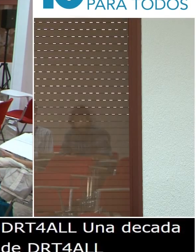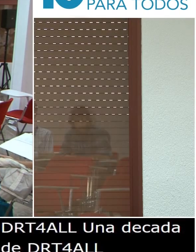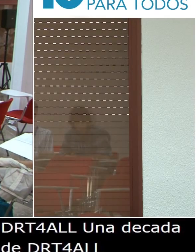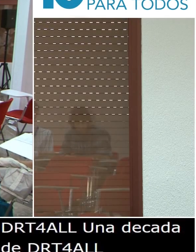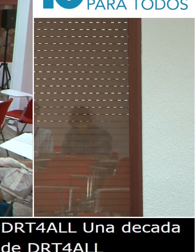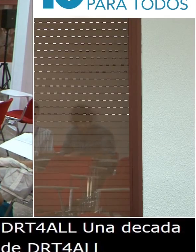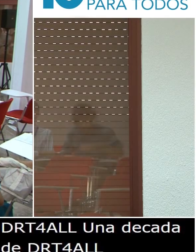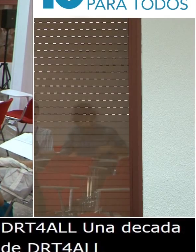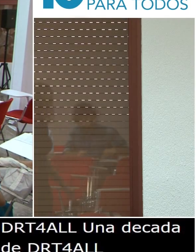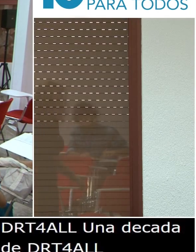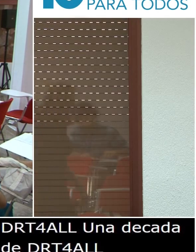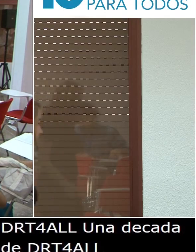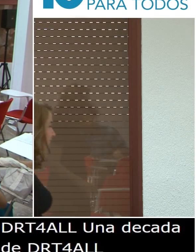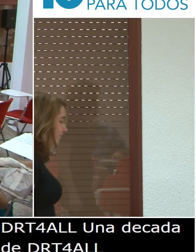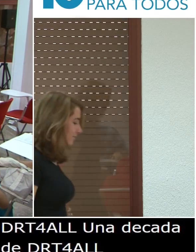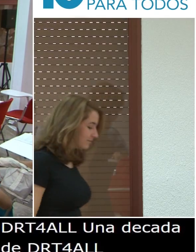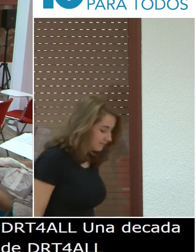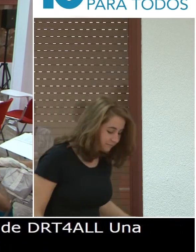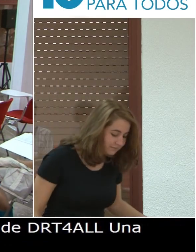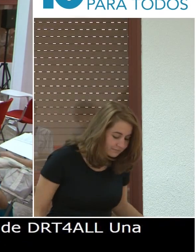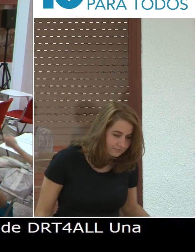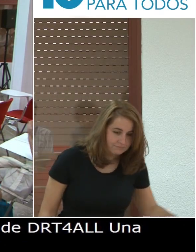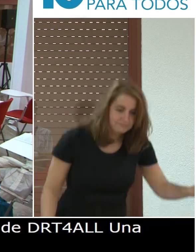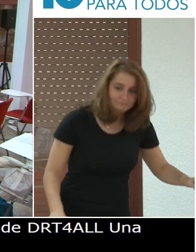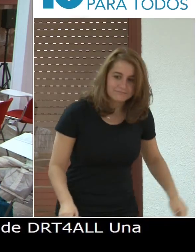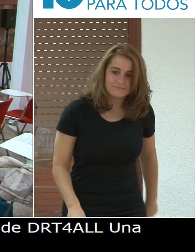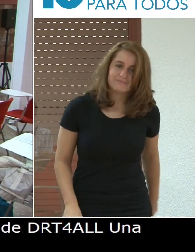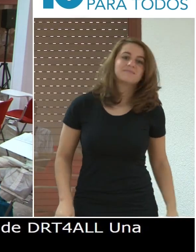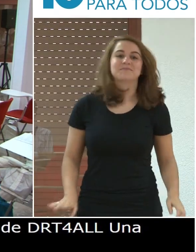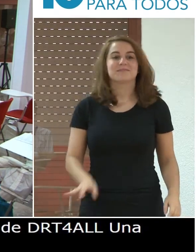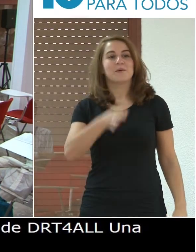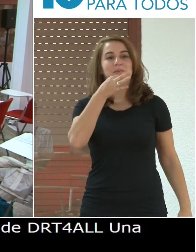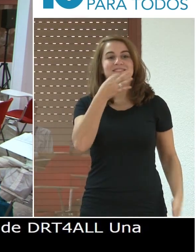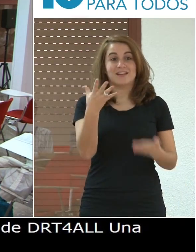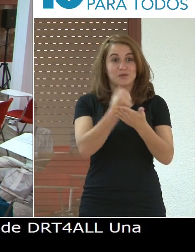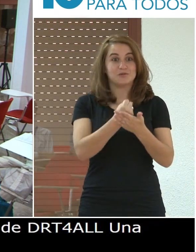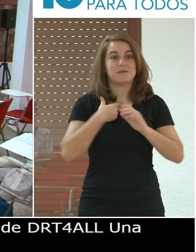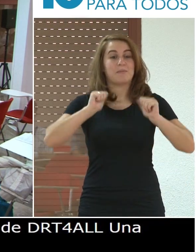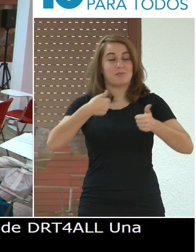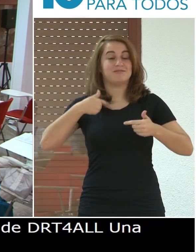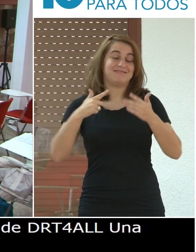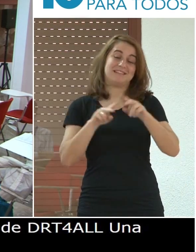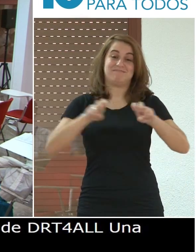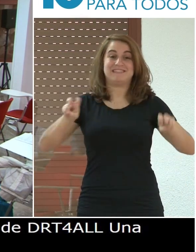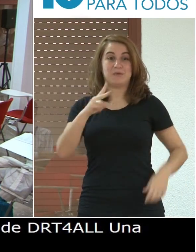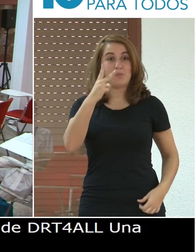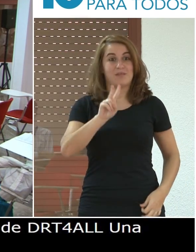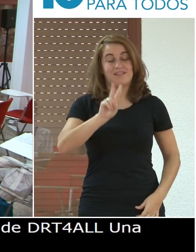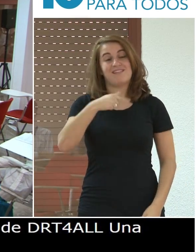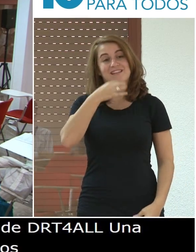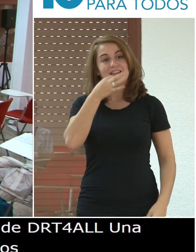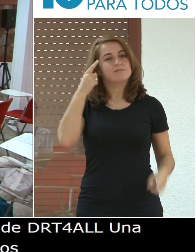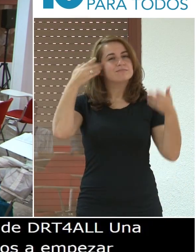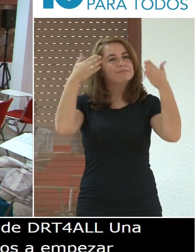Well, good afternoon, everybody. We're going to begin with this second roundtable of the afternoon